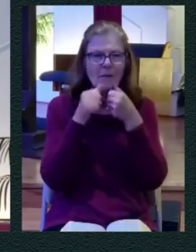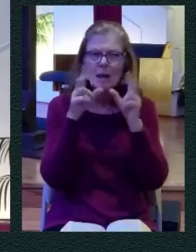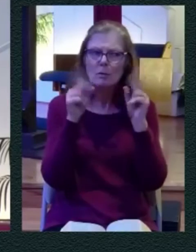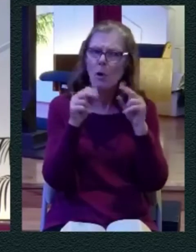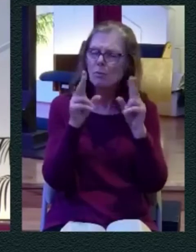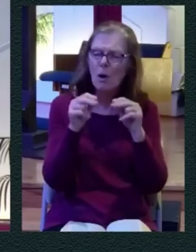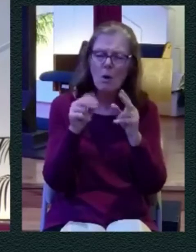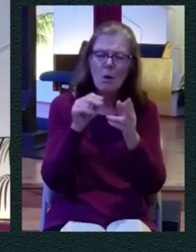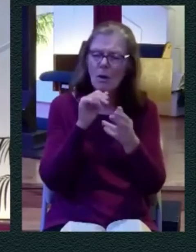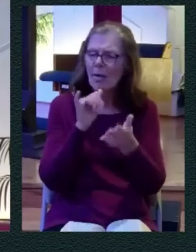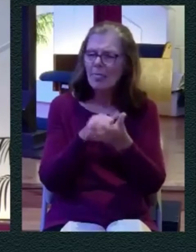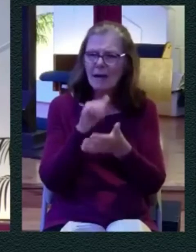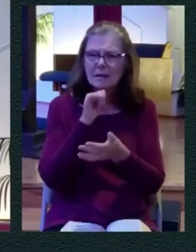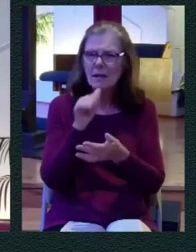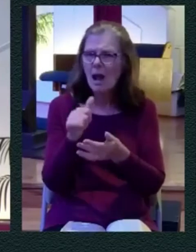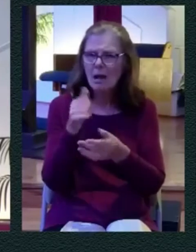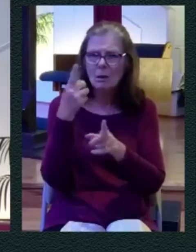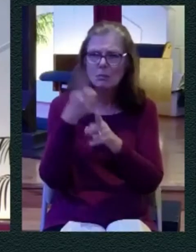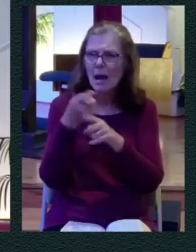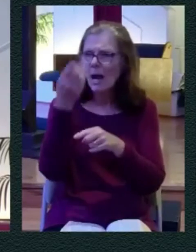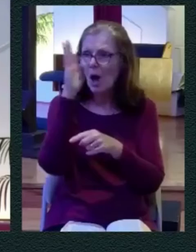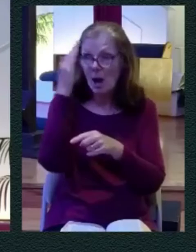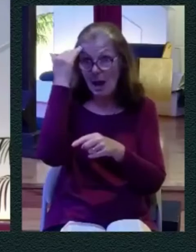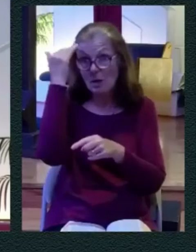serve. Not the God I know.